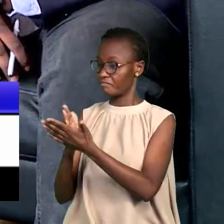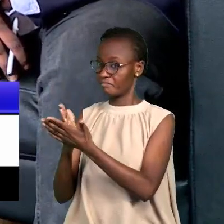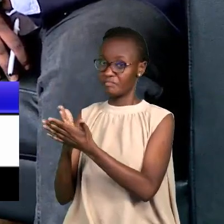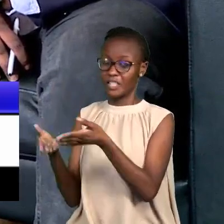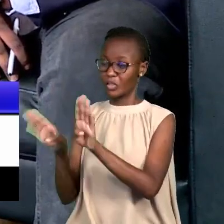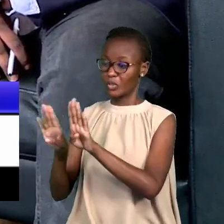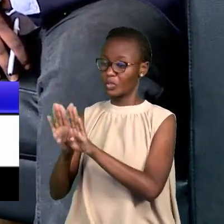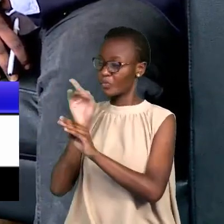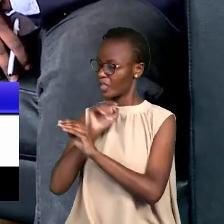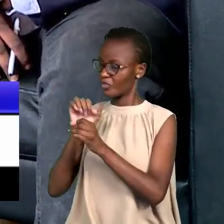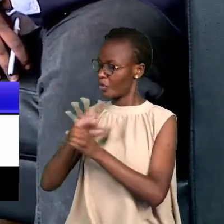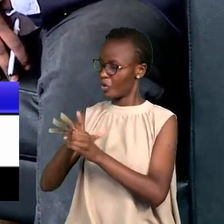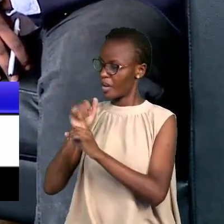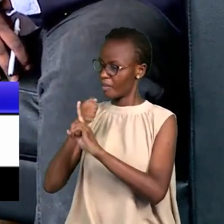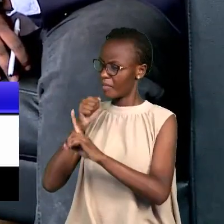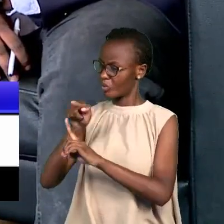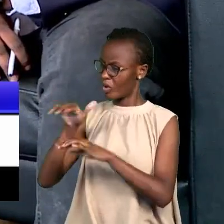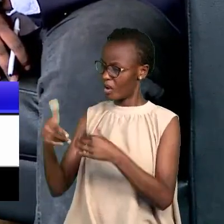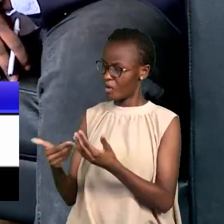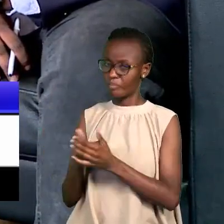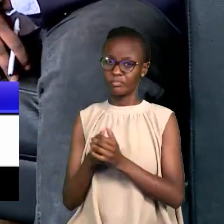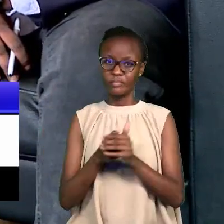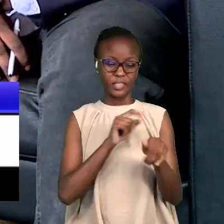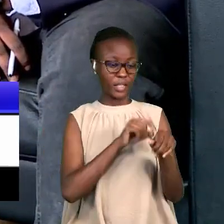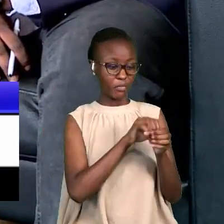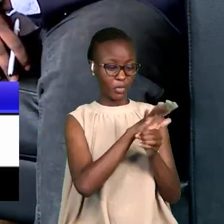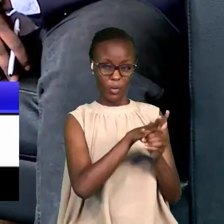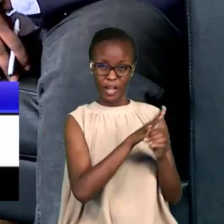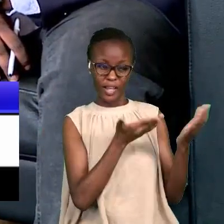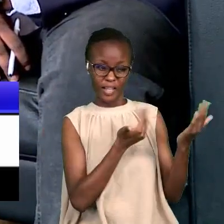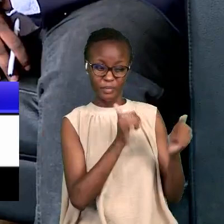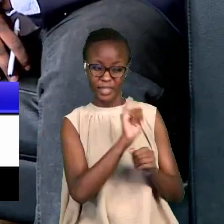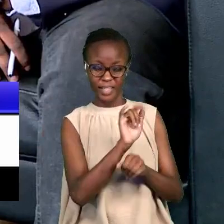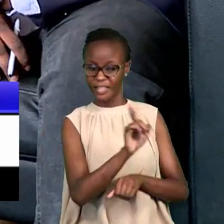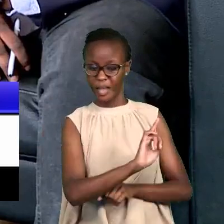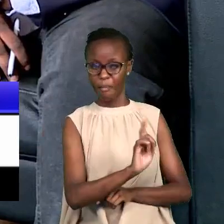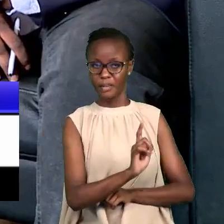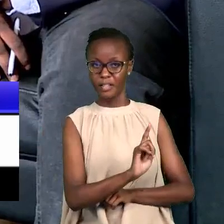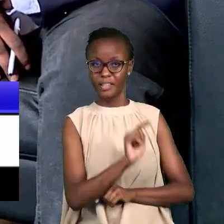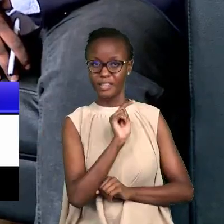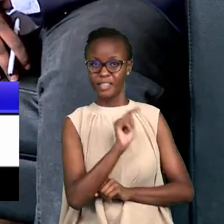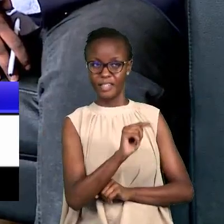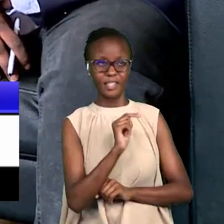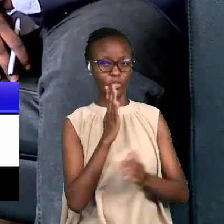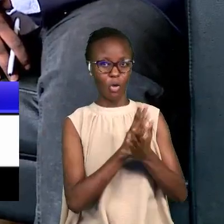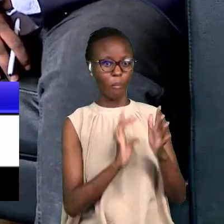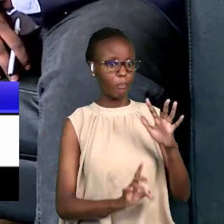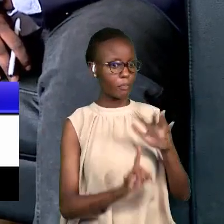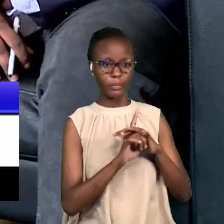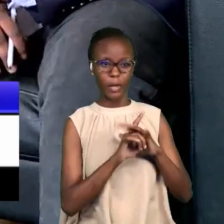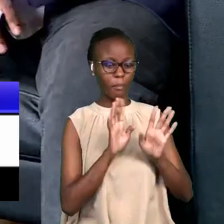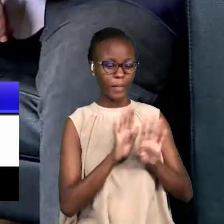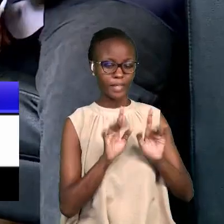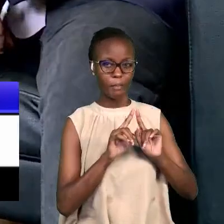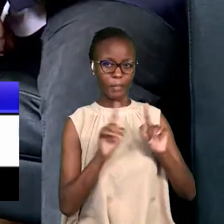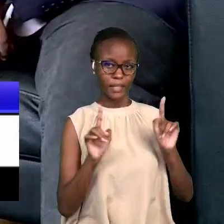did COVID-19 impact Kips? You know, when COVID-19 came, we had not expected it. This was a once in a century phenomenon. But